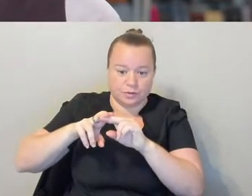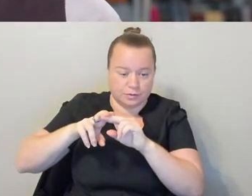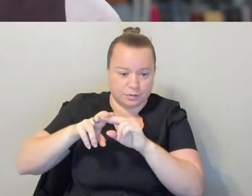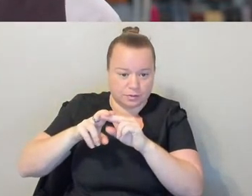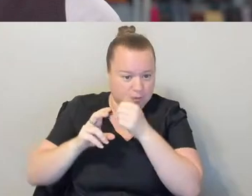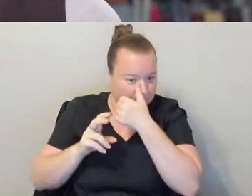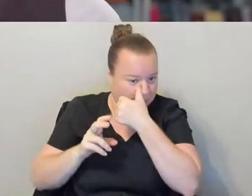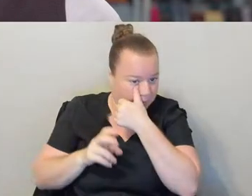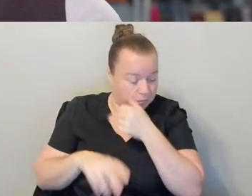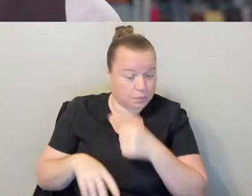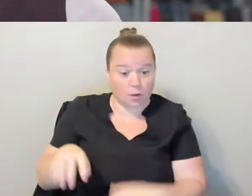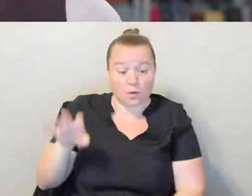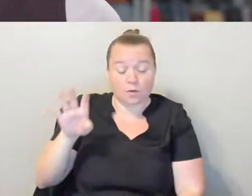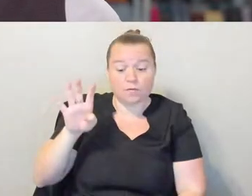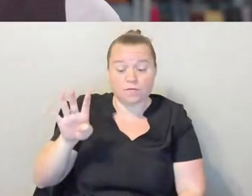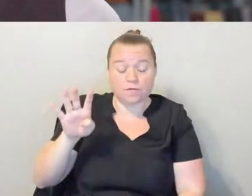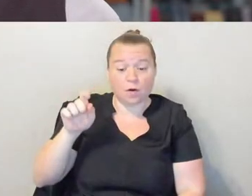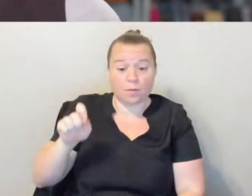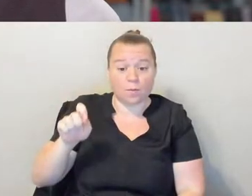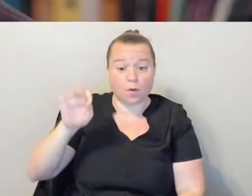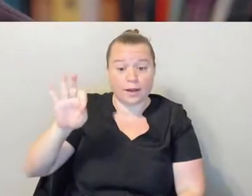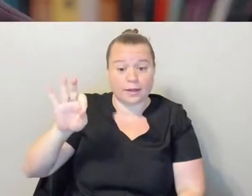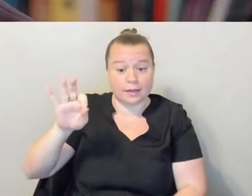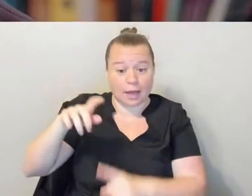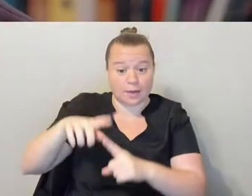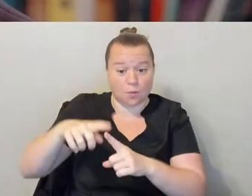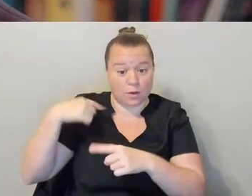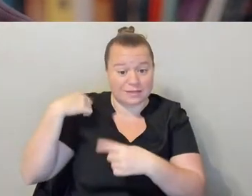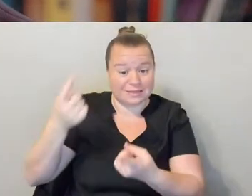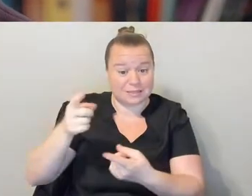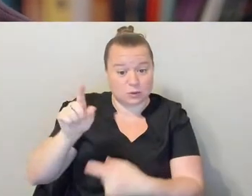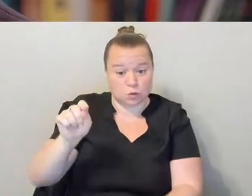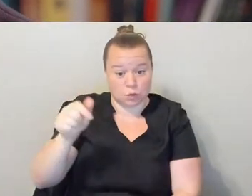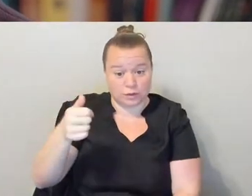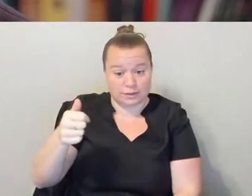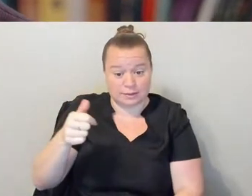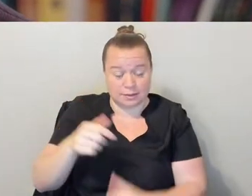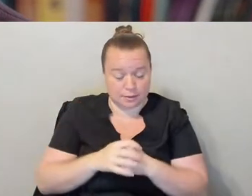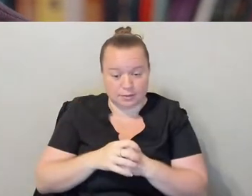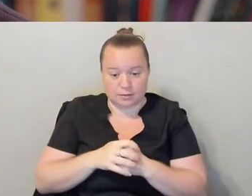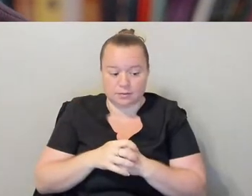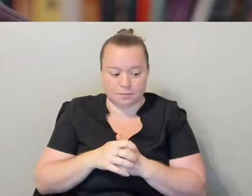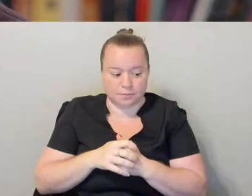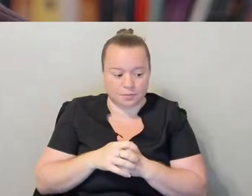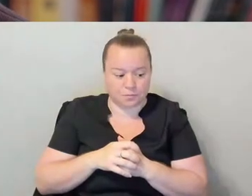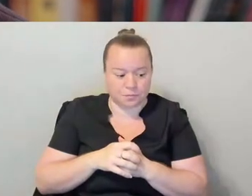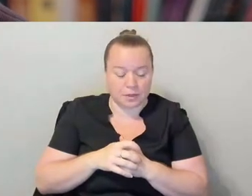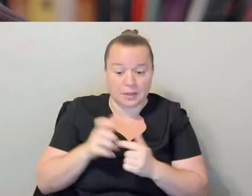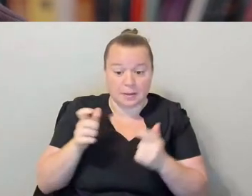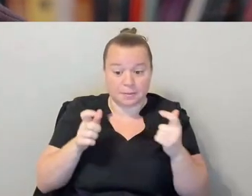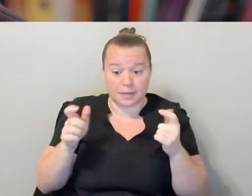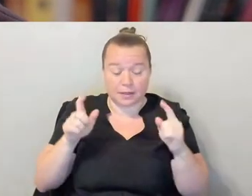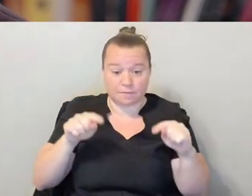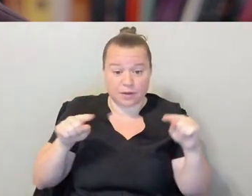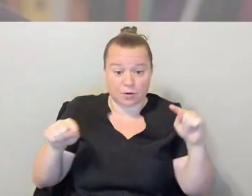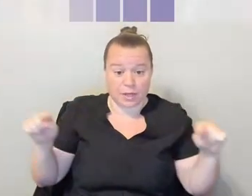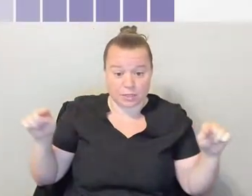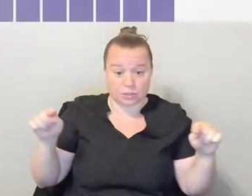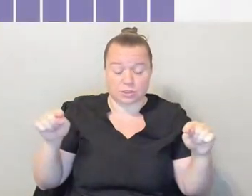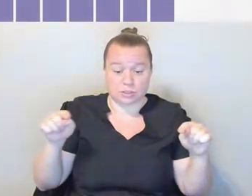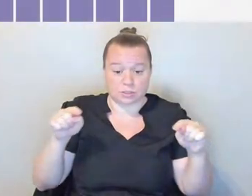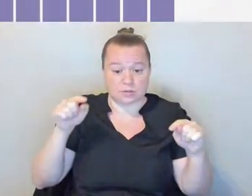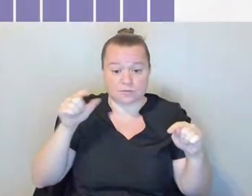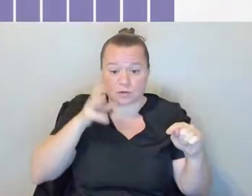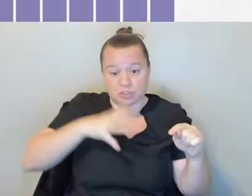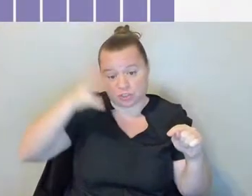4.9 points since 2010. There are big variations in gender equality scores between countries,